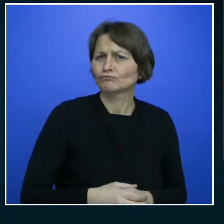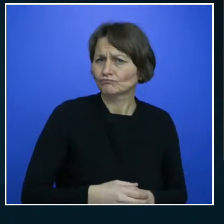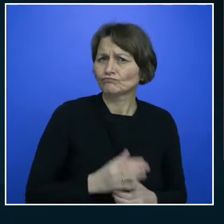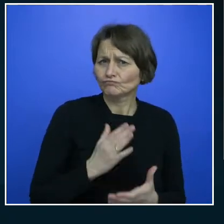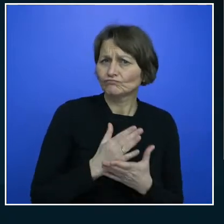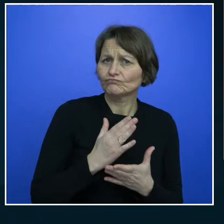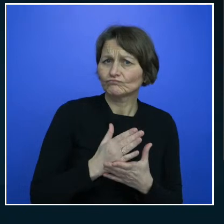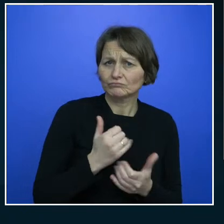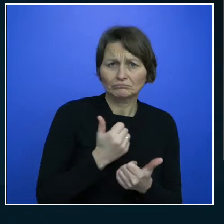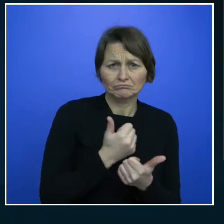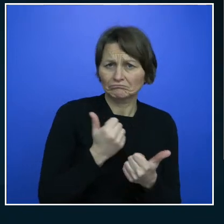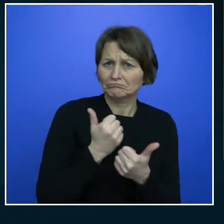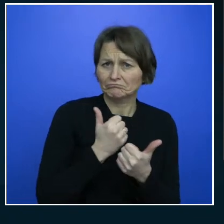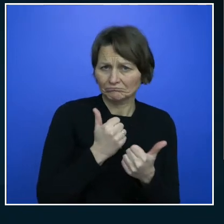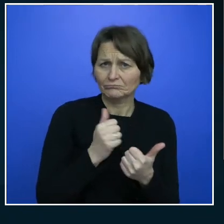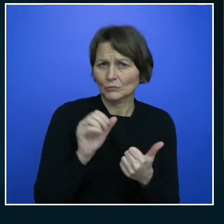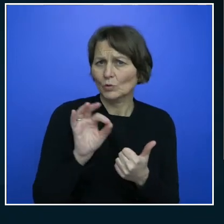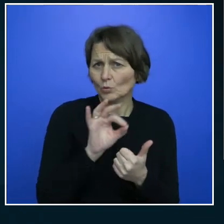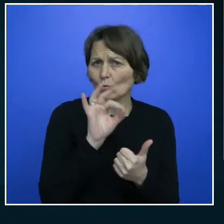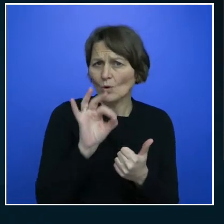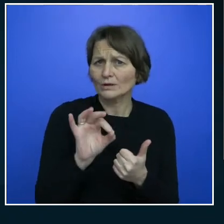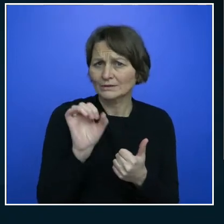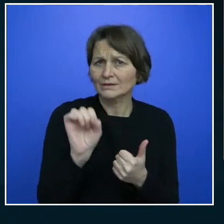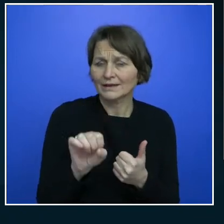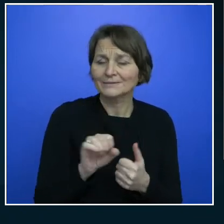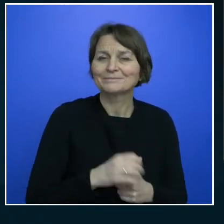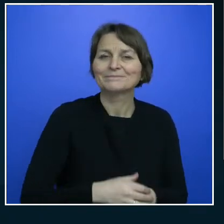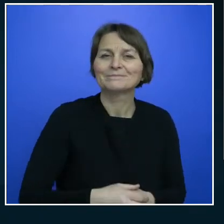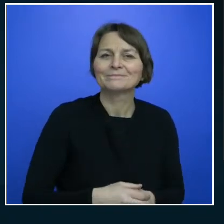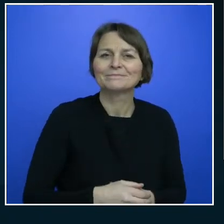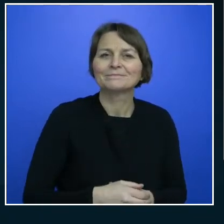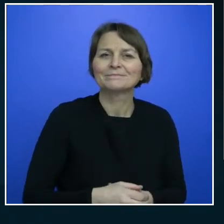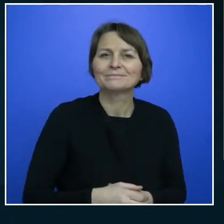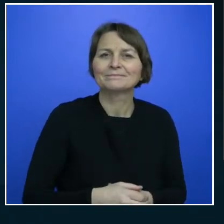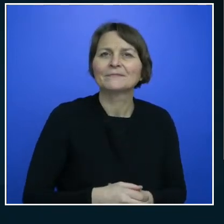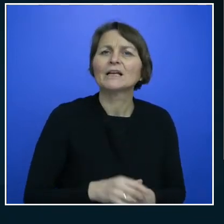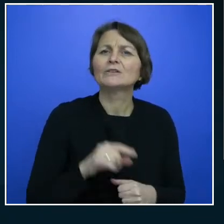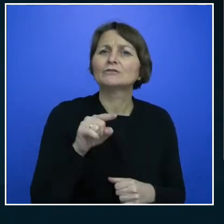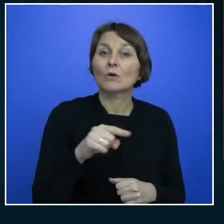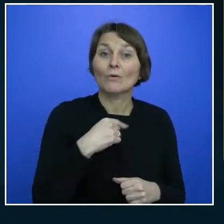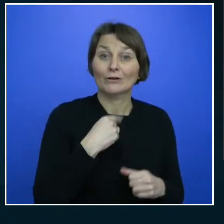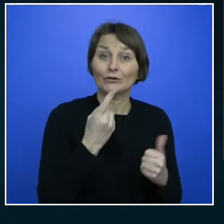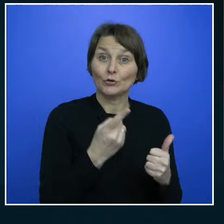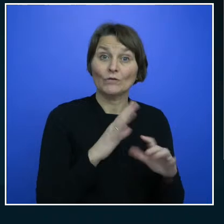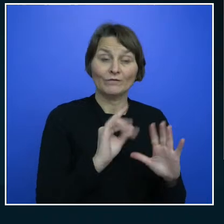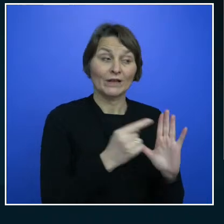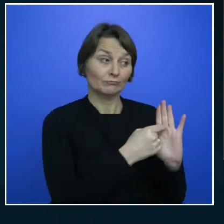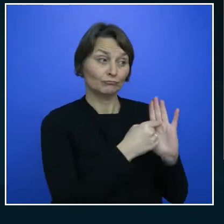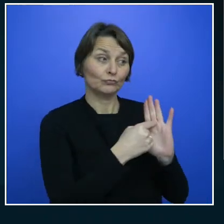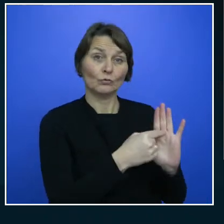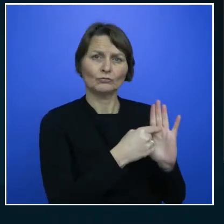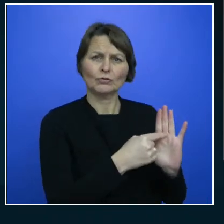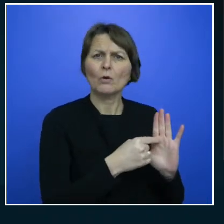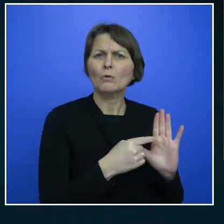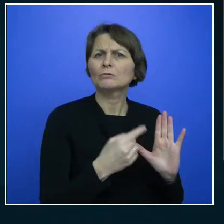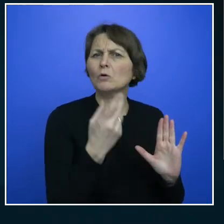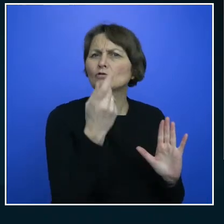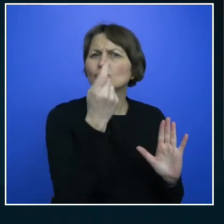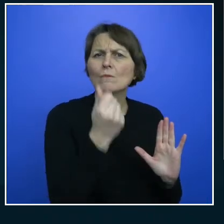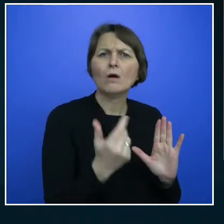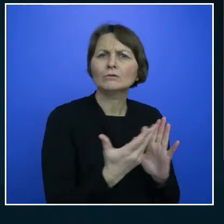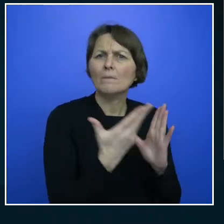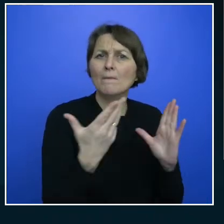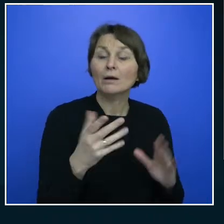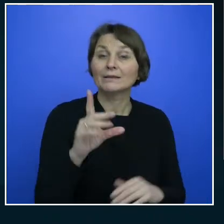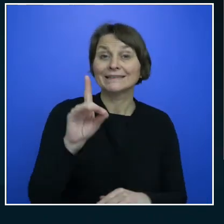That's a good one. If you do cost-wise, what will this setup, running it in Azure DevOps and having it